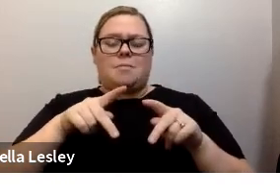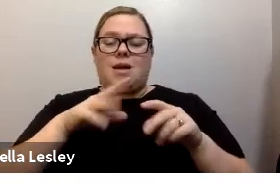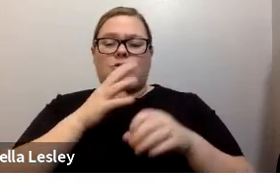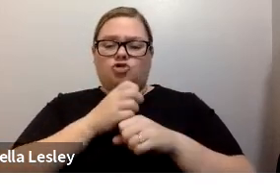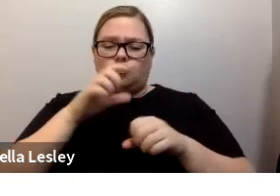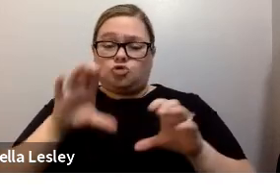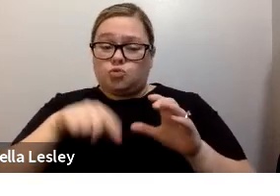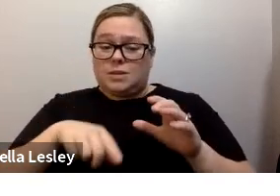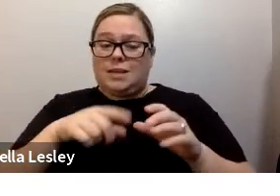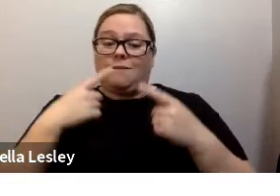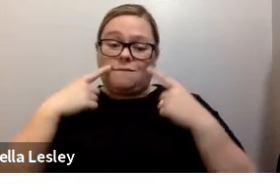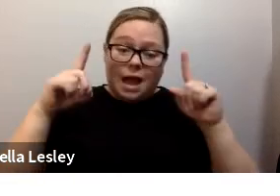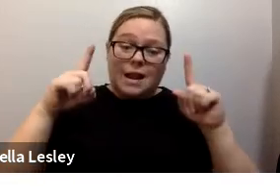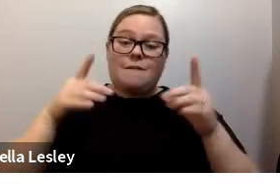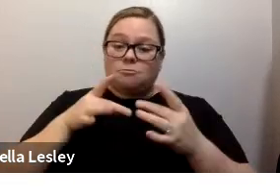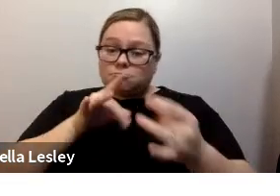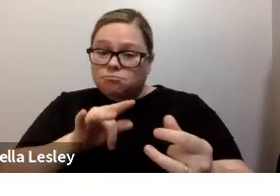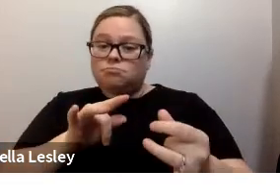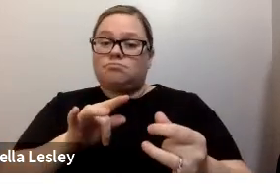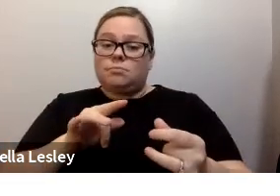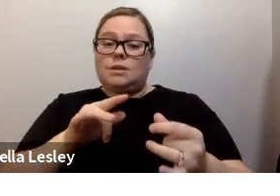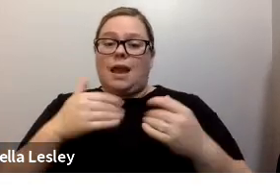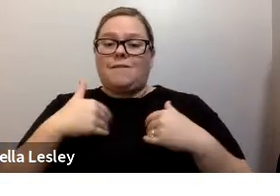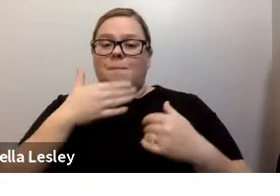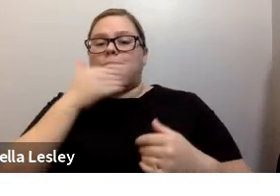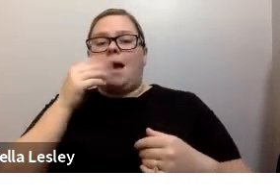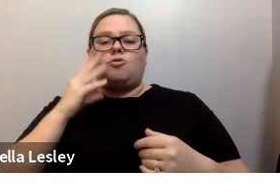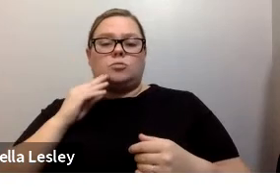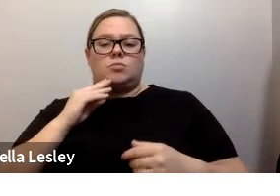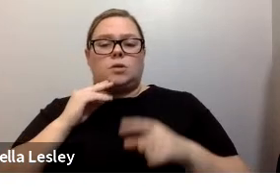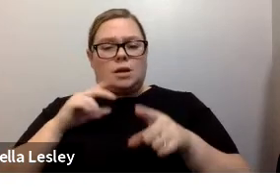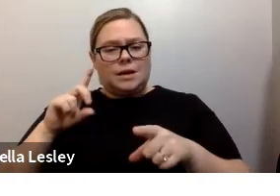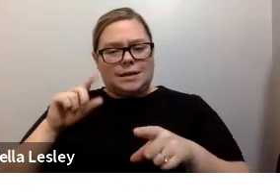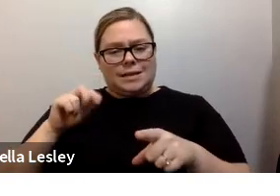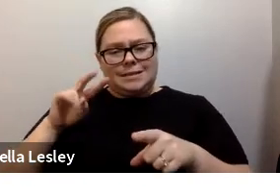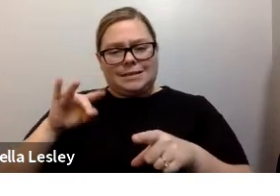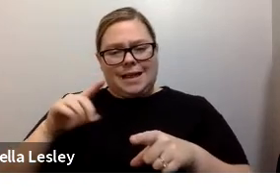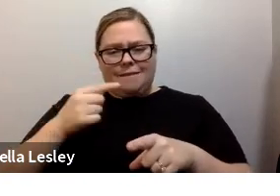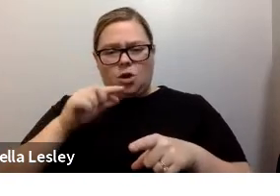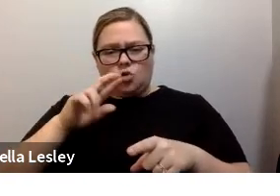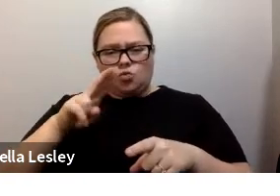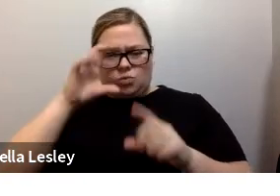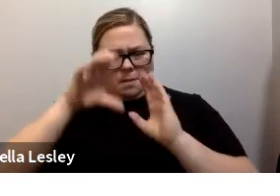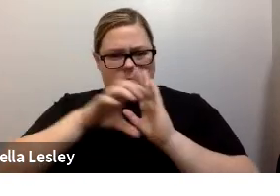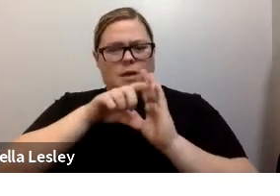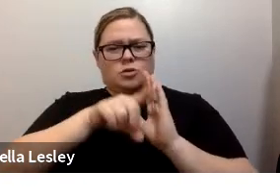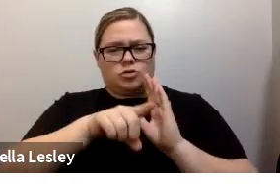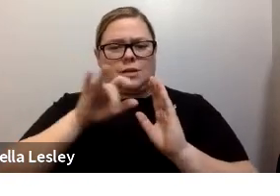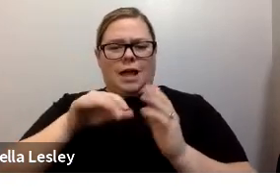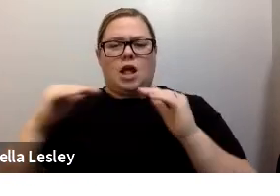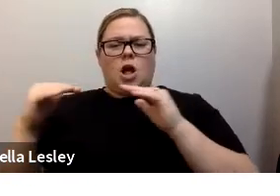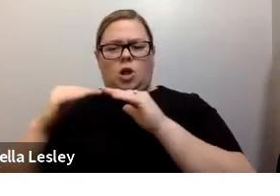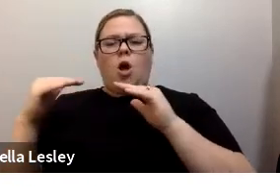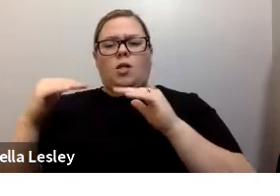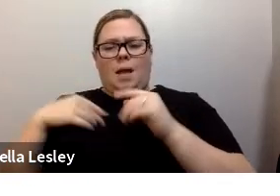it so people can have a more qualitative experience. And this is David Wu, by the way. He's a colleague I met through Dean Butler, and he has a company